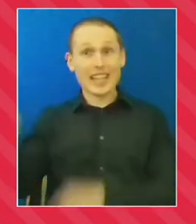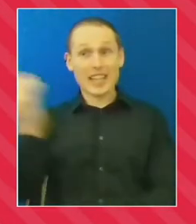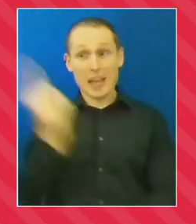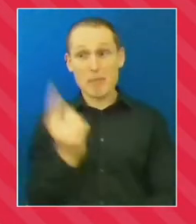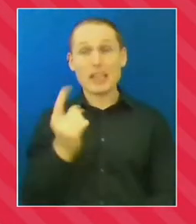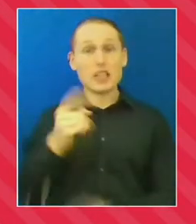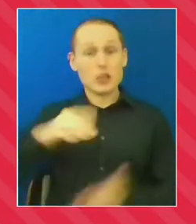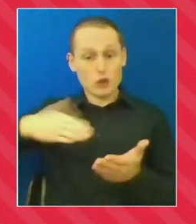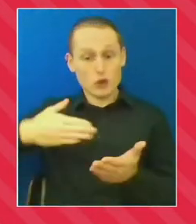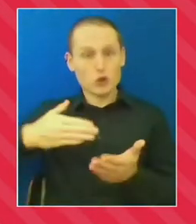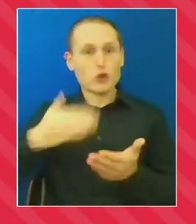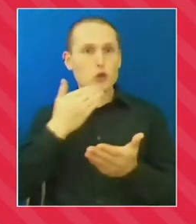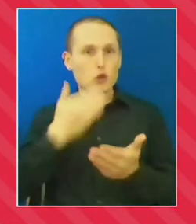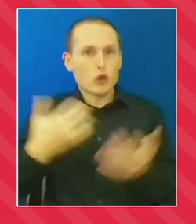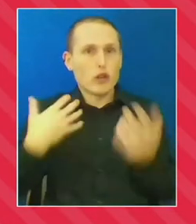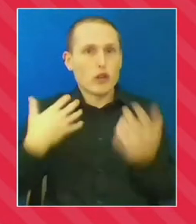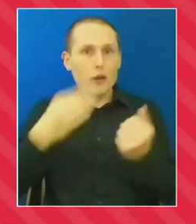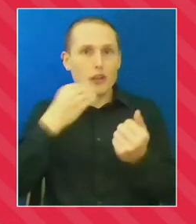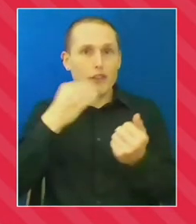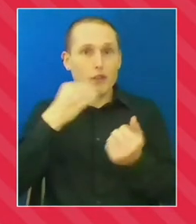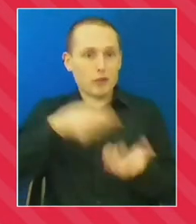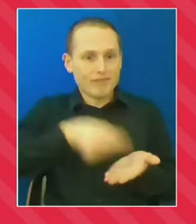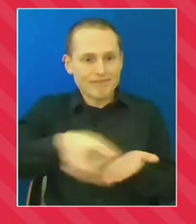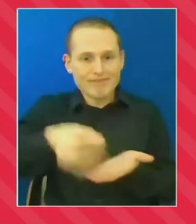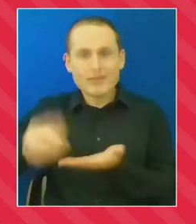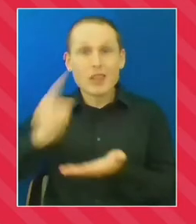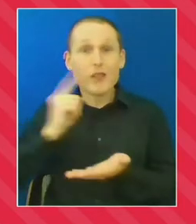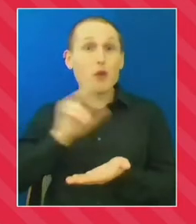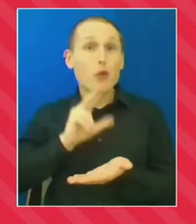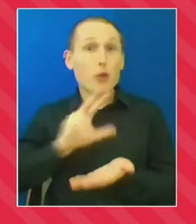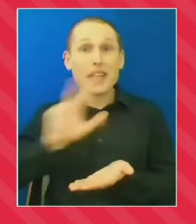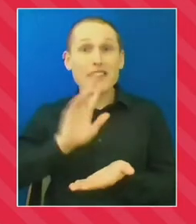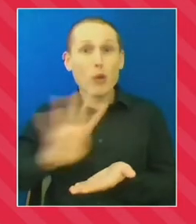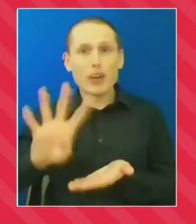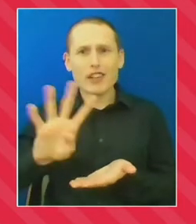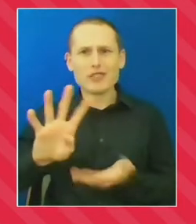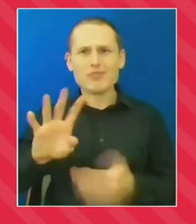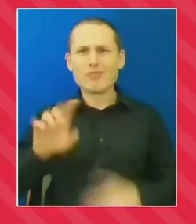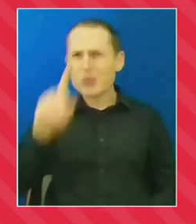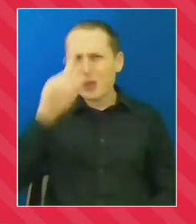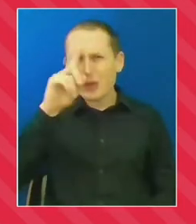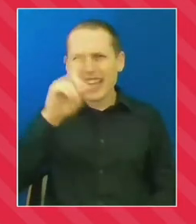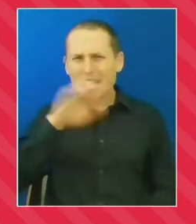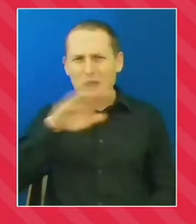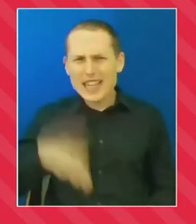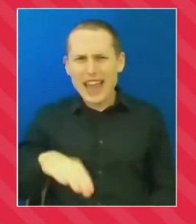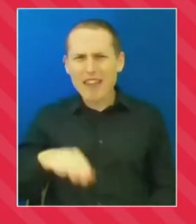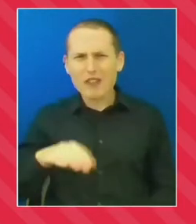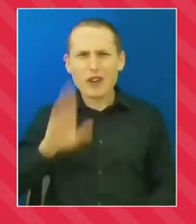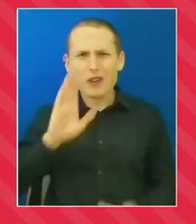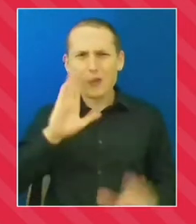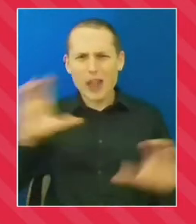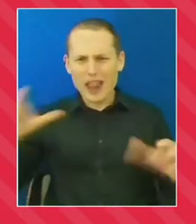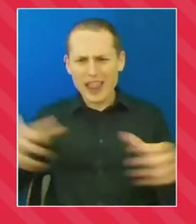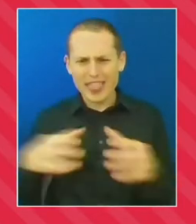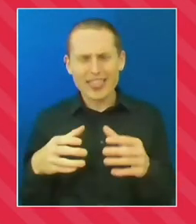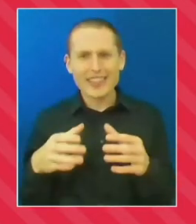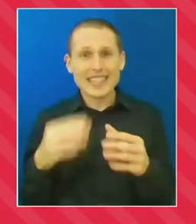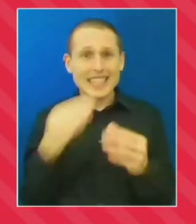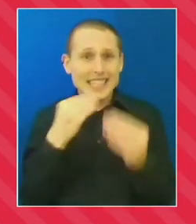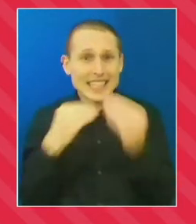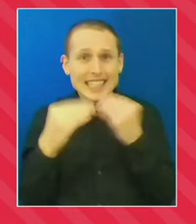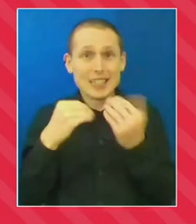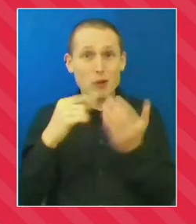to 2 and 3 year olds who you would never think would sit around a table and eat. For the menu that I shared with them